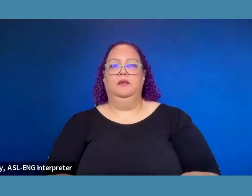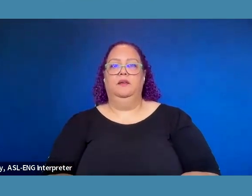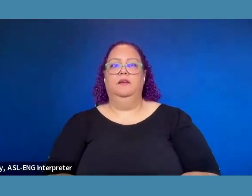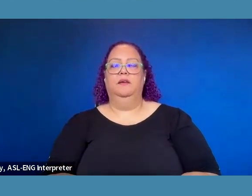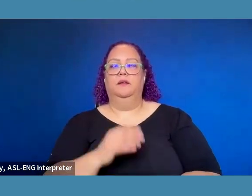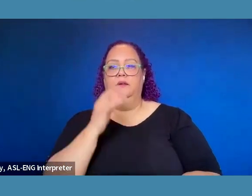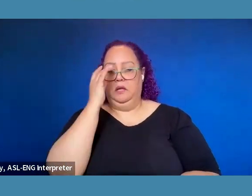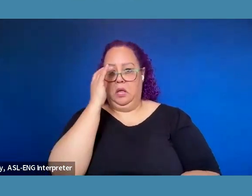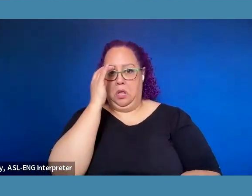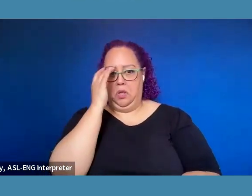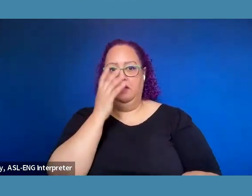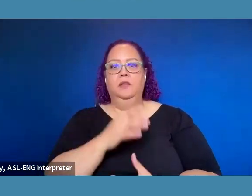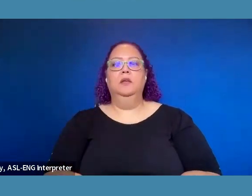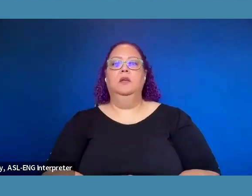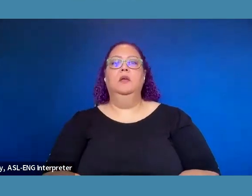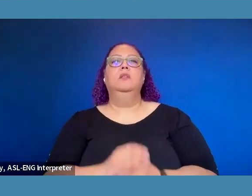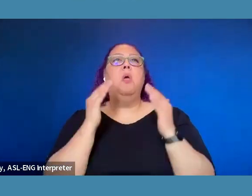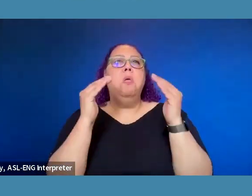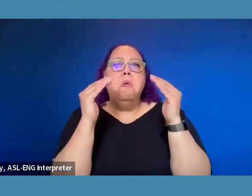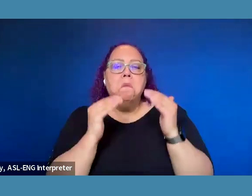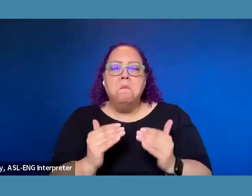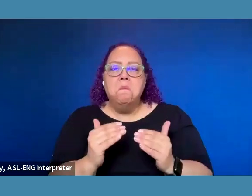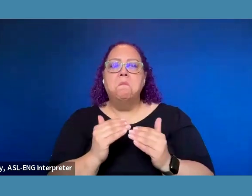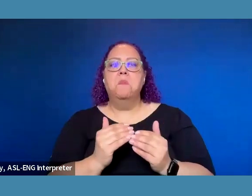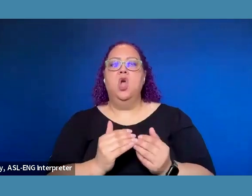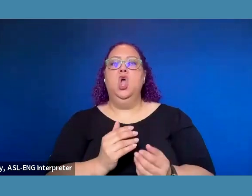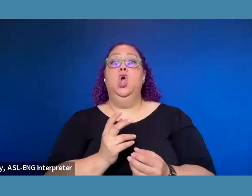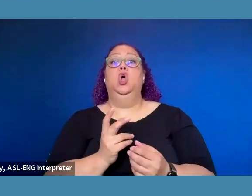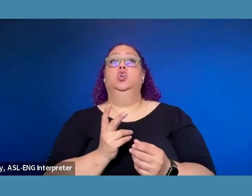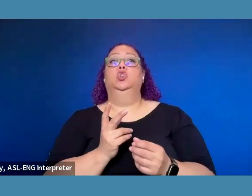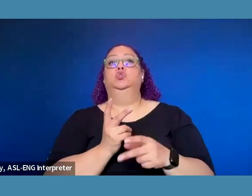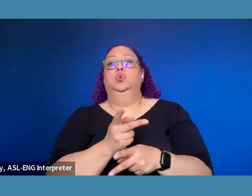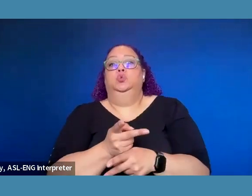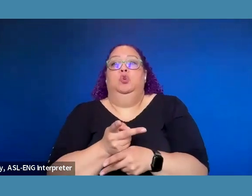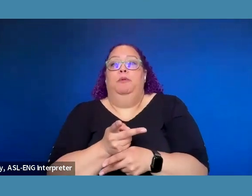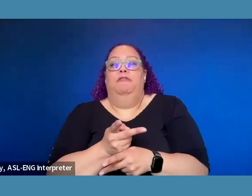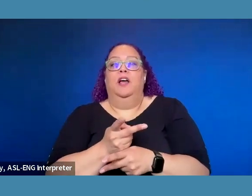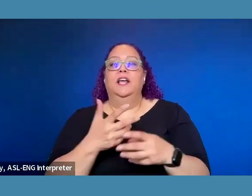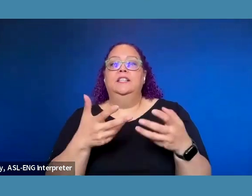So we're going to talk a little bit more about supervised facility voting.